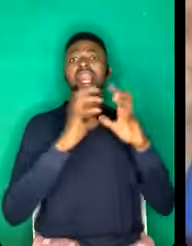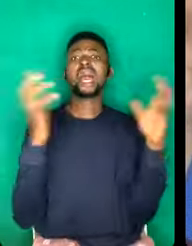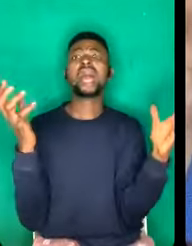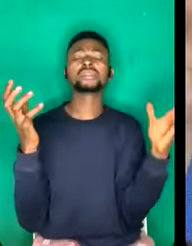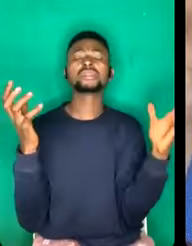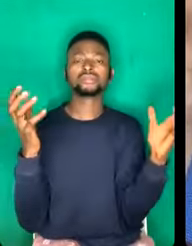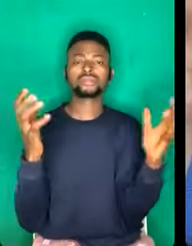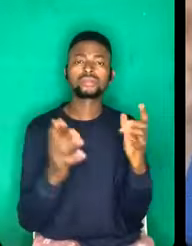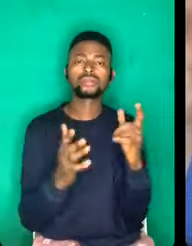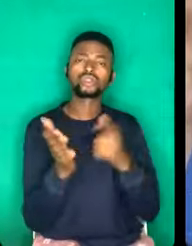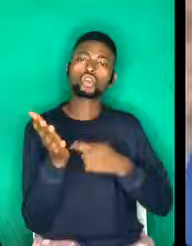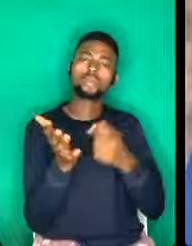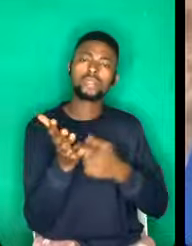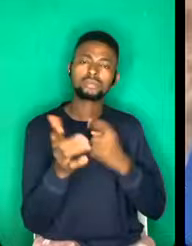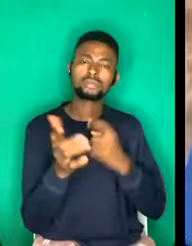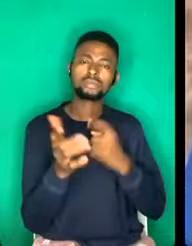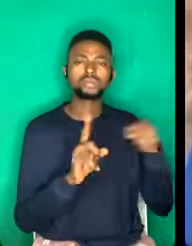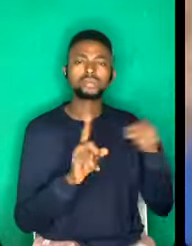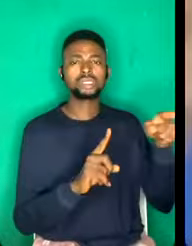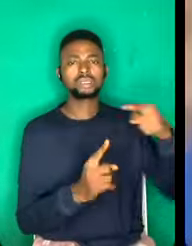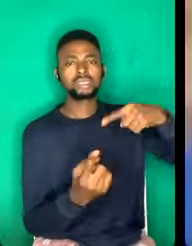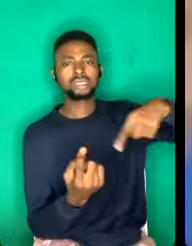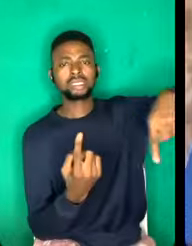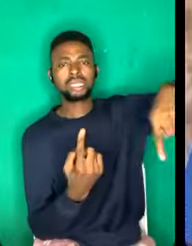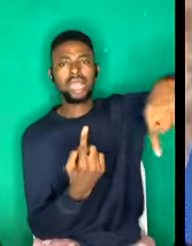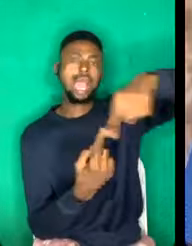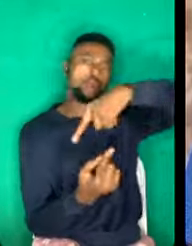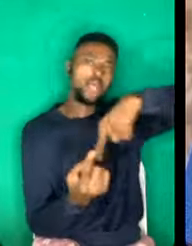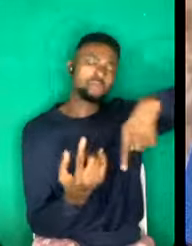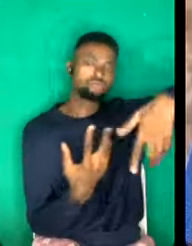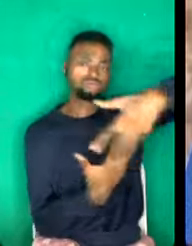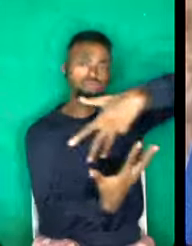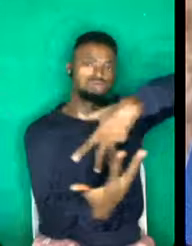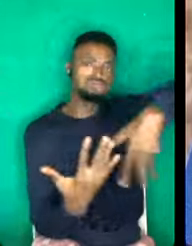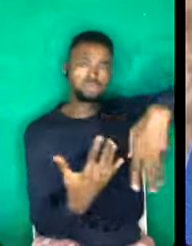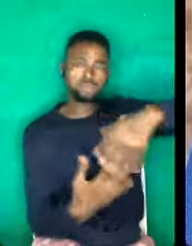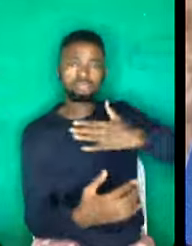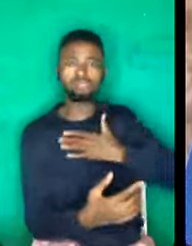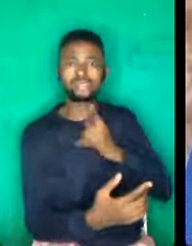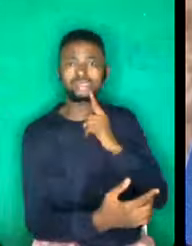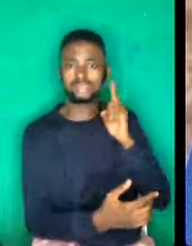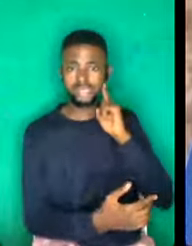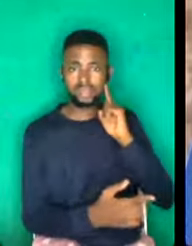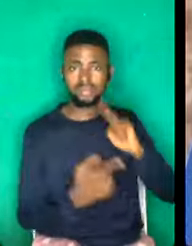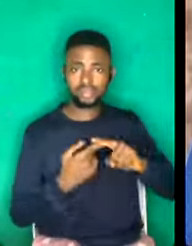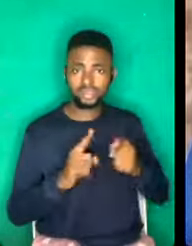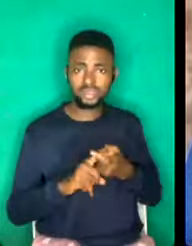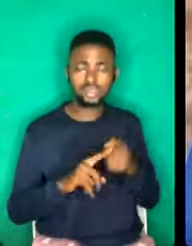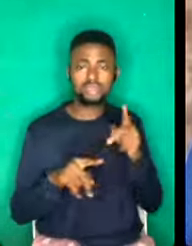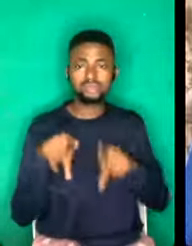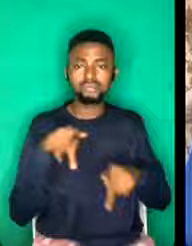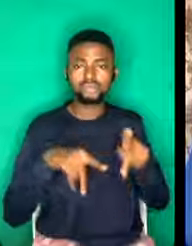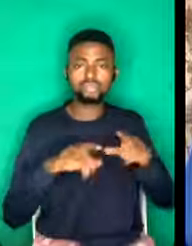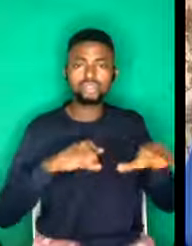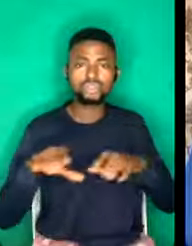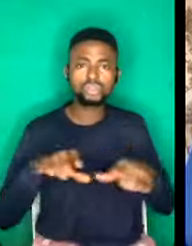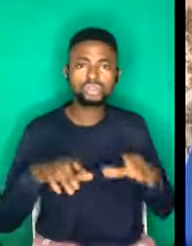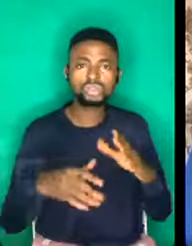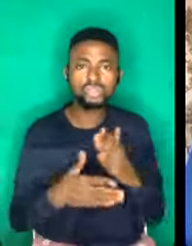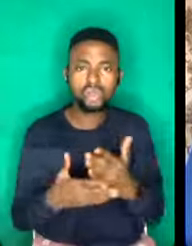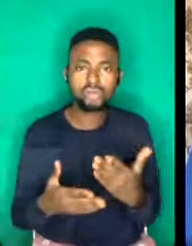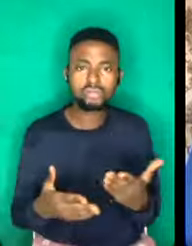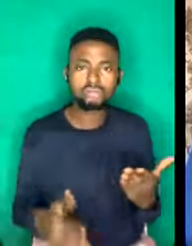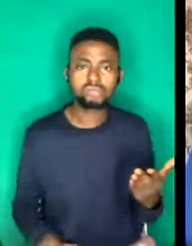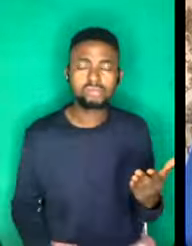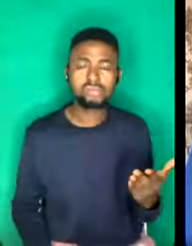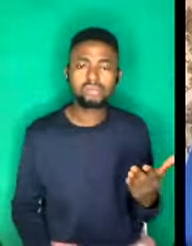Sometimes when I'm around my deaf friends, people do they think I'm also deaf,